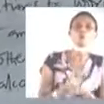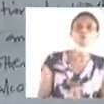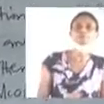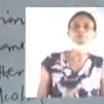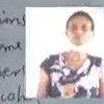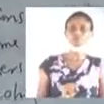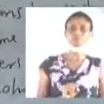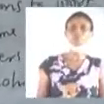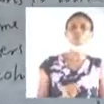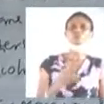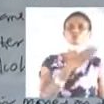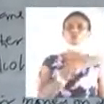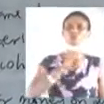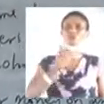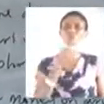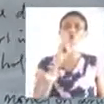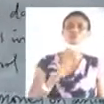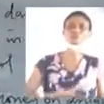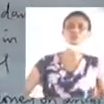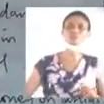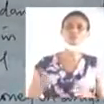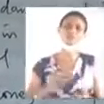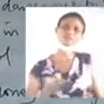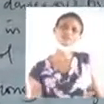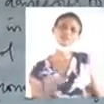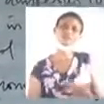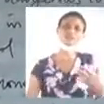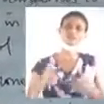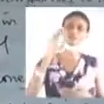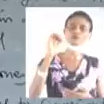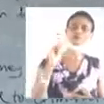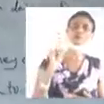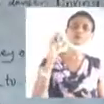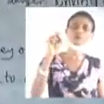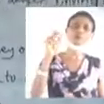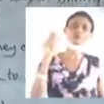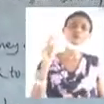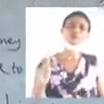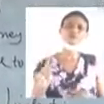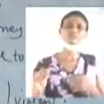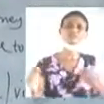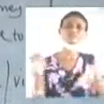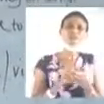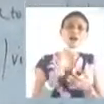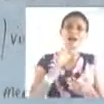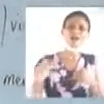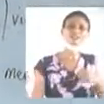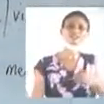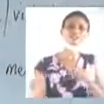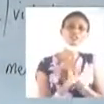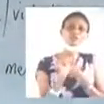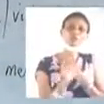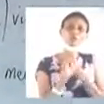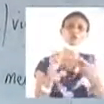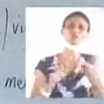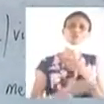obligations at work. Another one, they take risks that are dangerous to themselves. The fourth